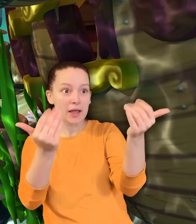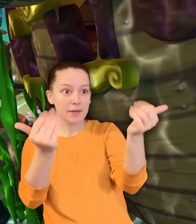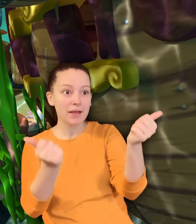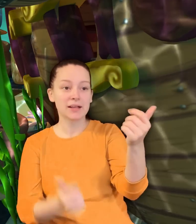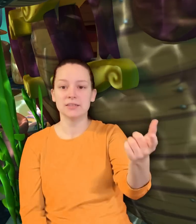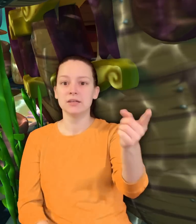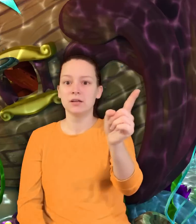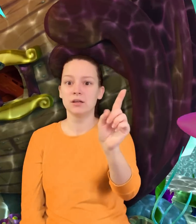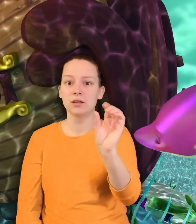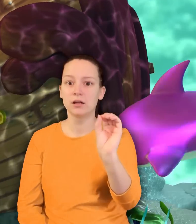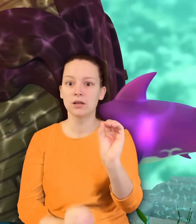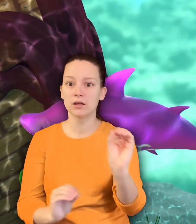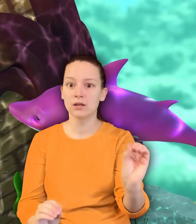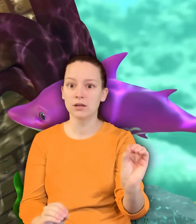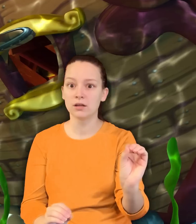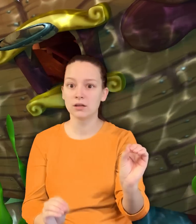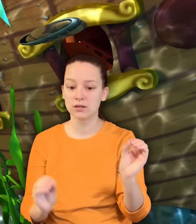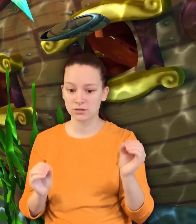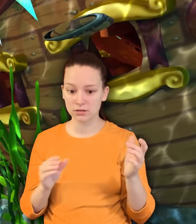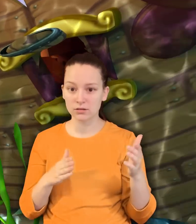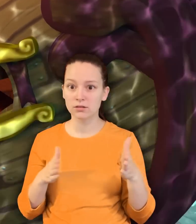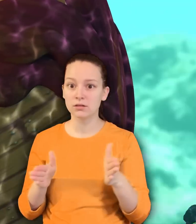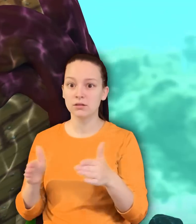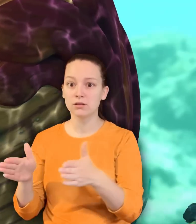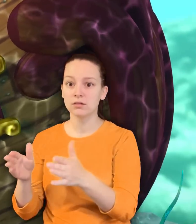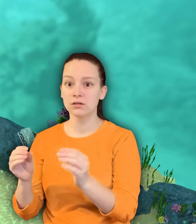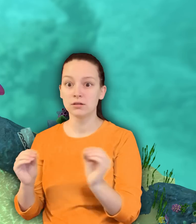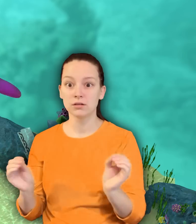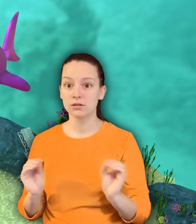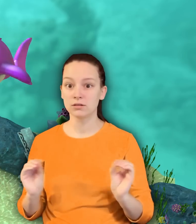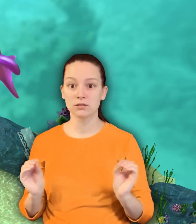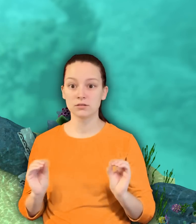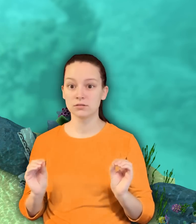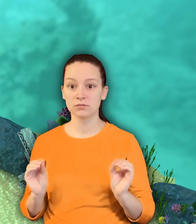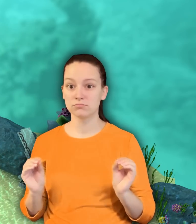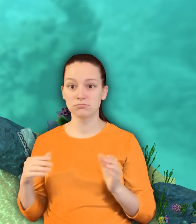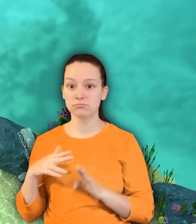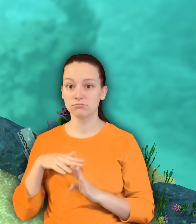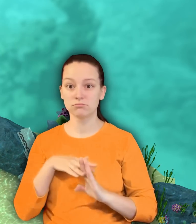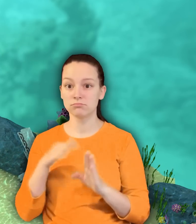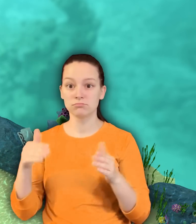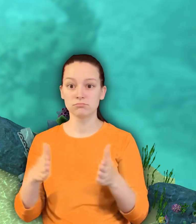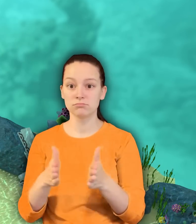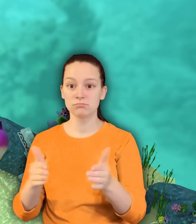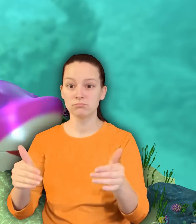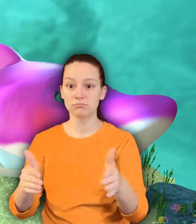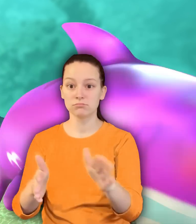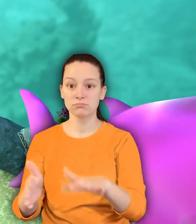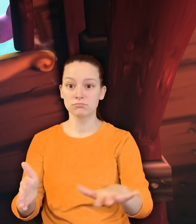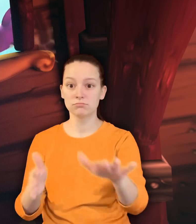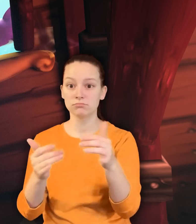said quick come back but no little sharks went swimming back no little sharks went swimming one